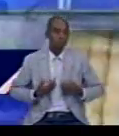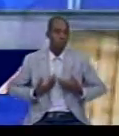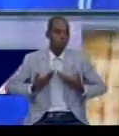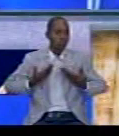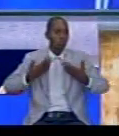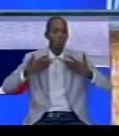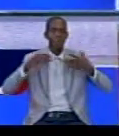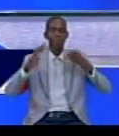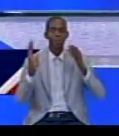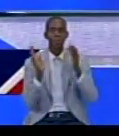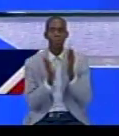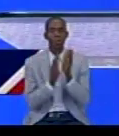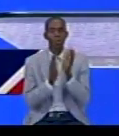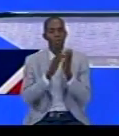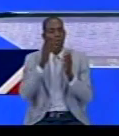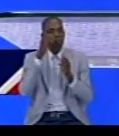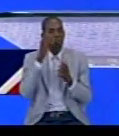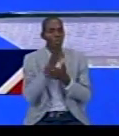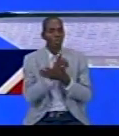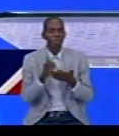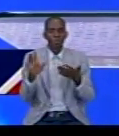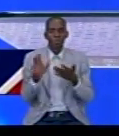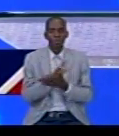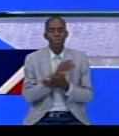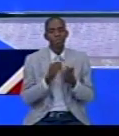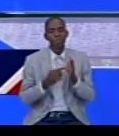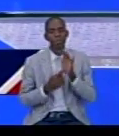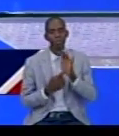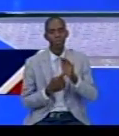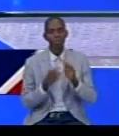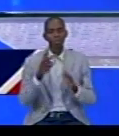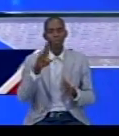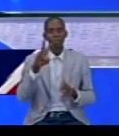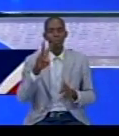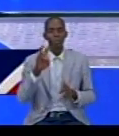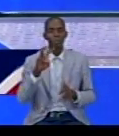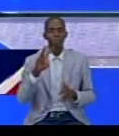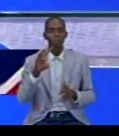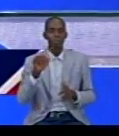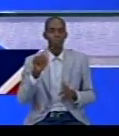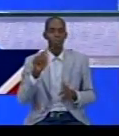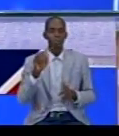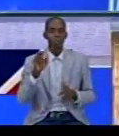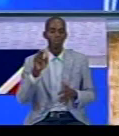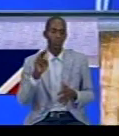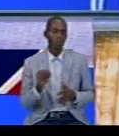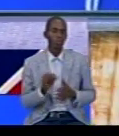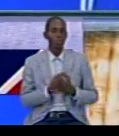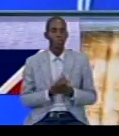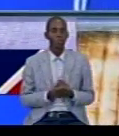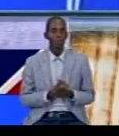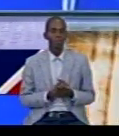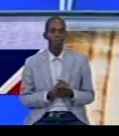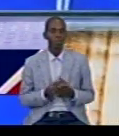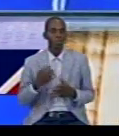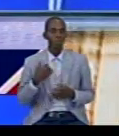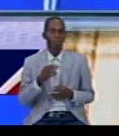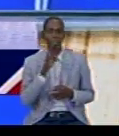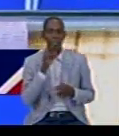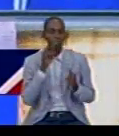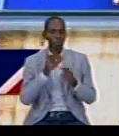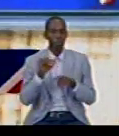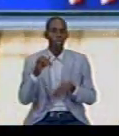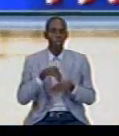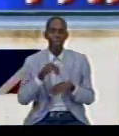for divine revelation. Delight, some praise for divine revelation. We're looking at